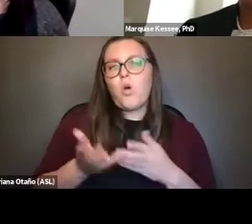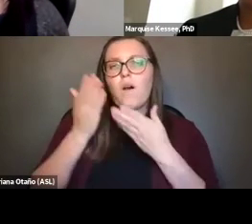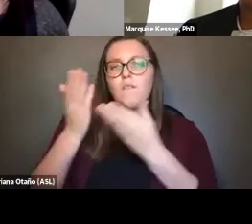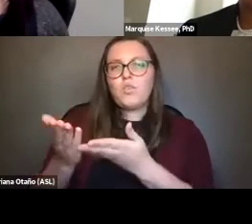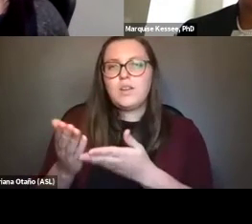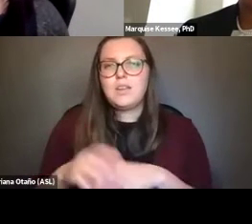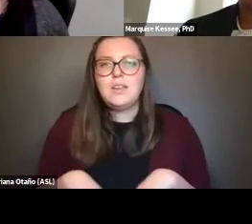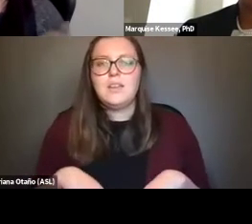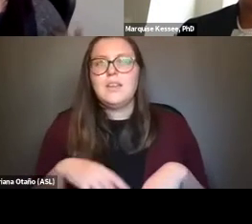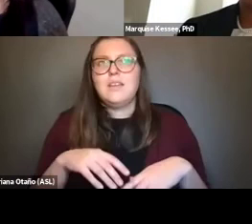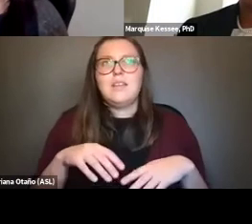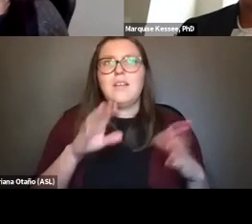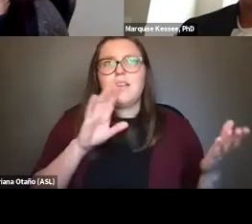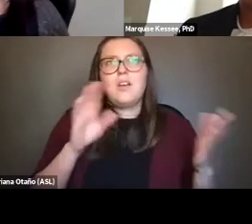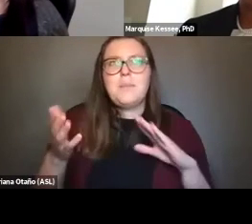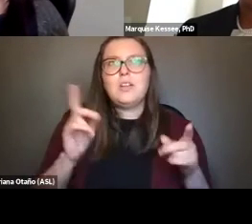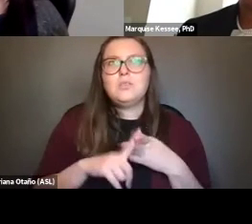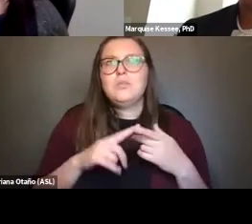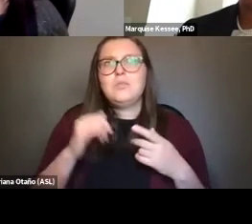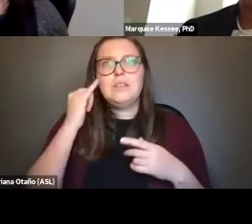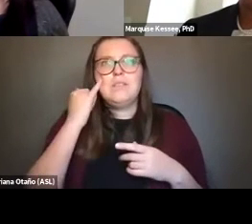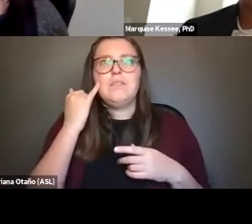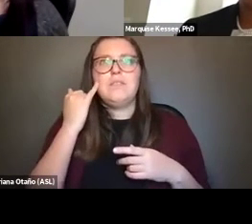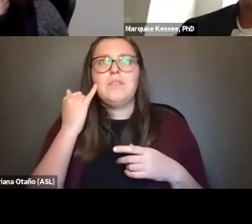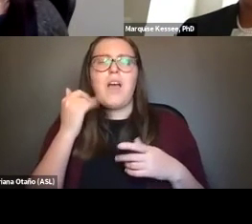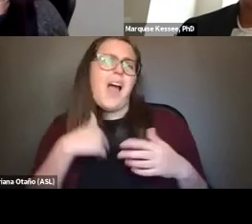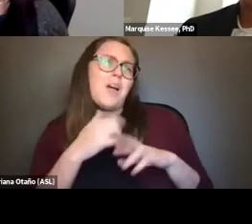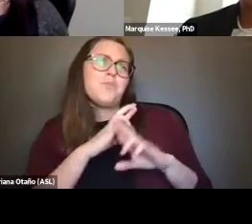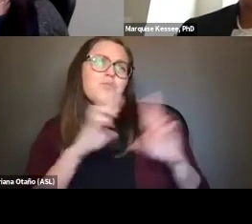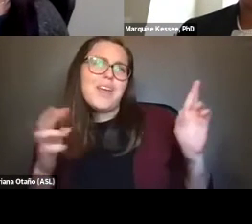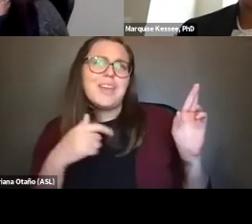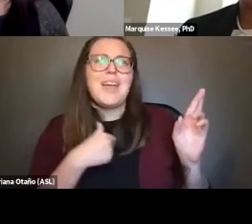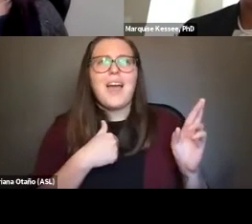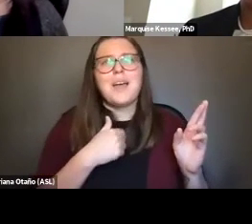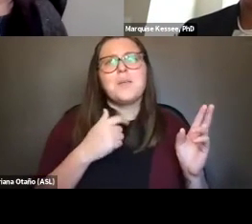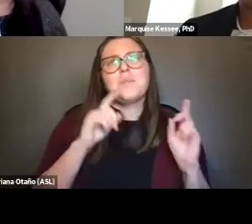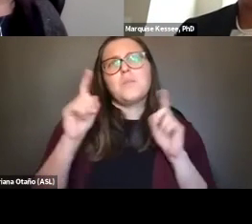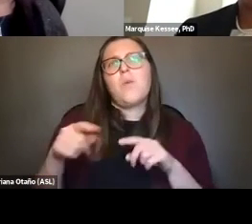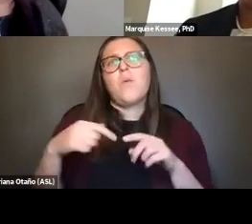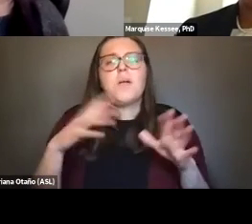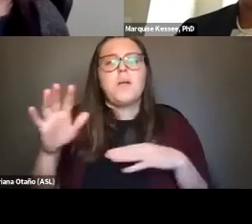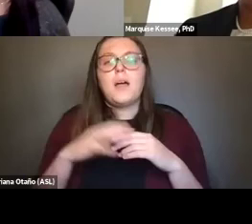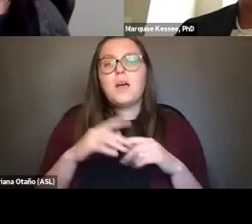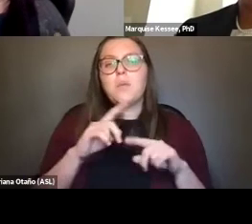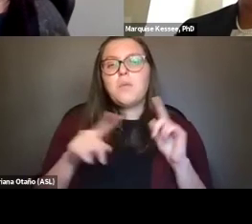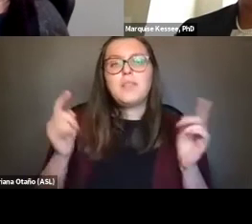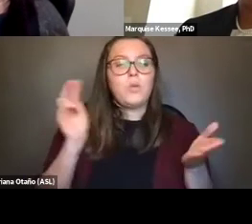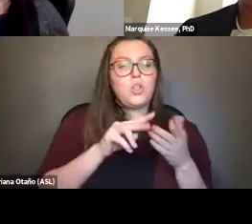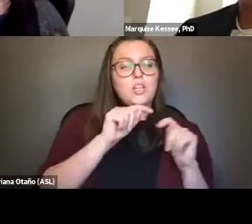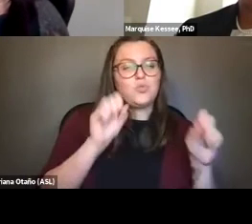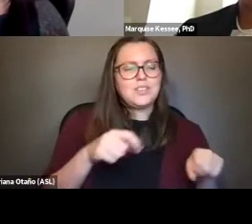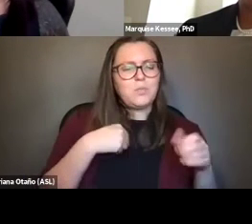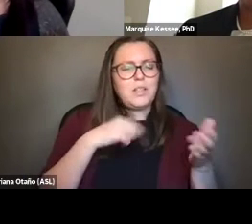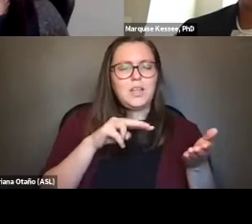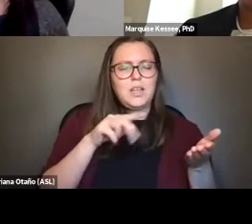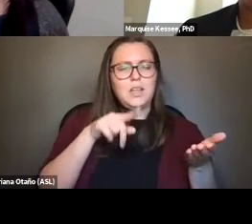it's perfect. And then you look at the transcript and you're like, is this the right essay for the right student? Because I'm seeing